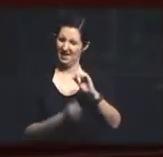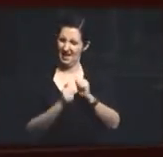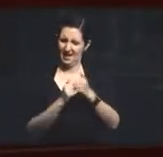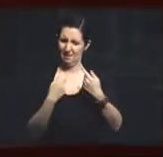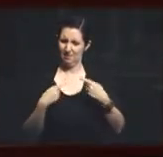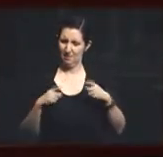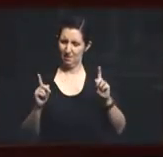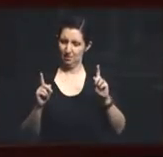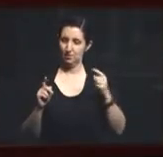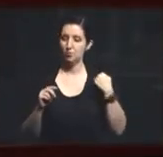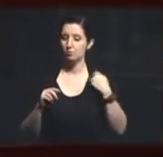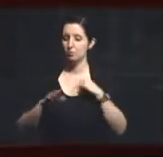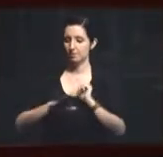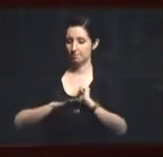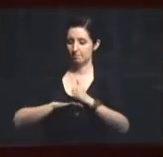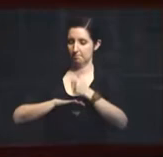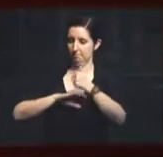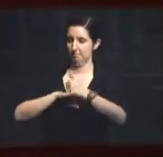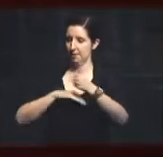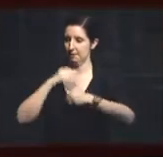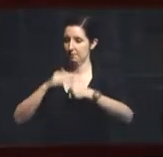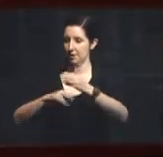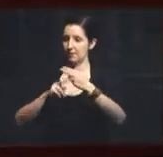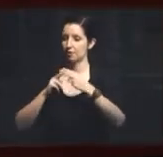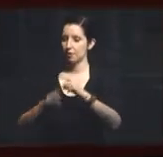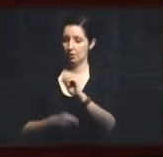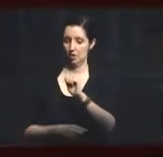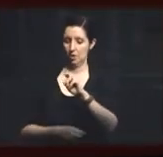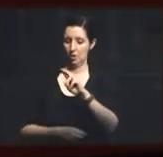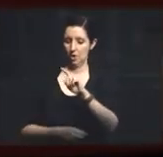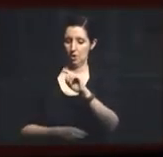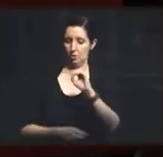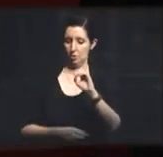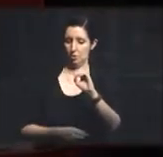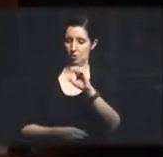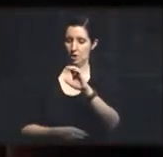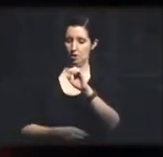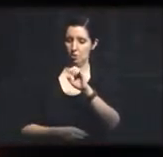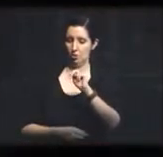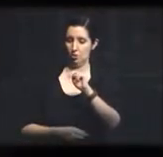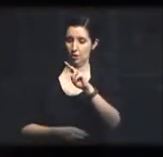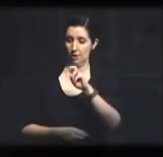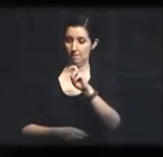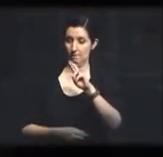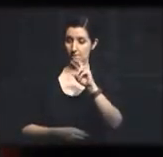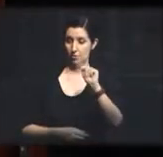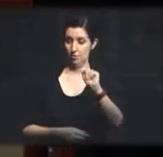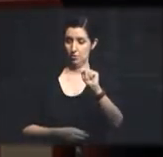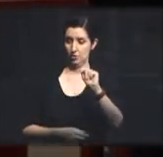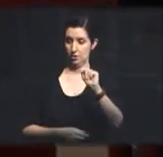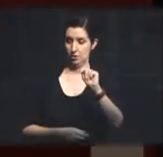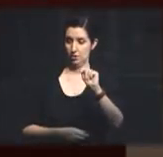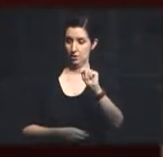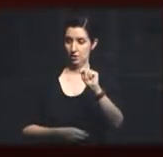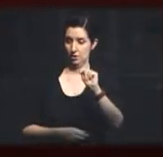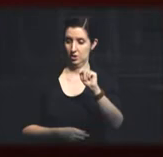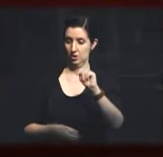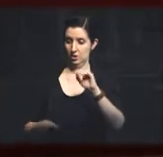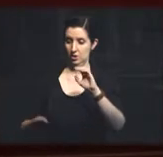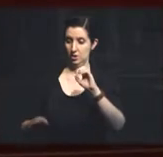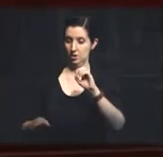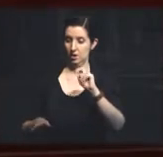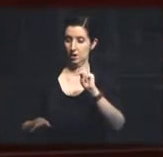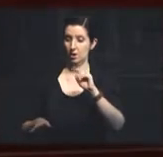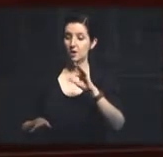started a process called auto-confer. So auto-confer allowed us to award degrees to people whether